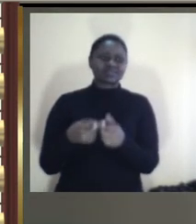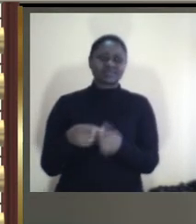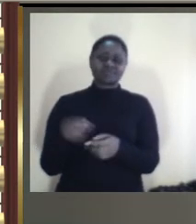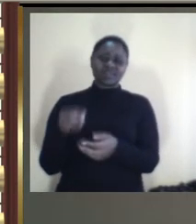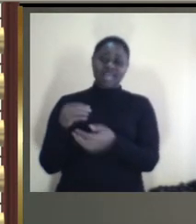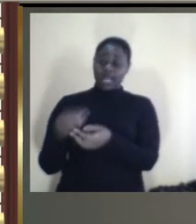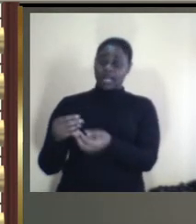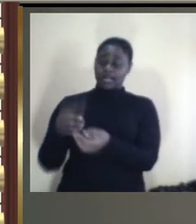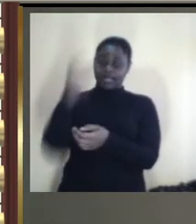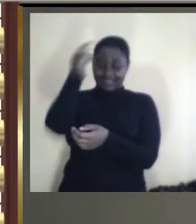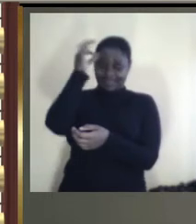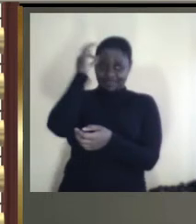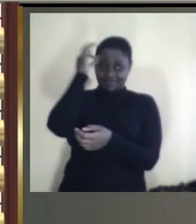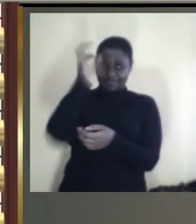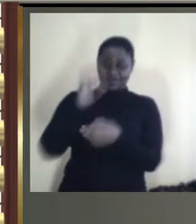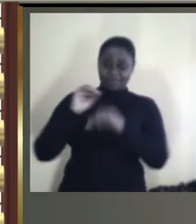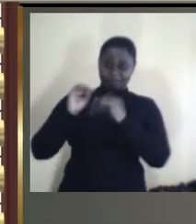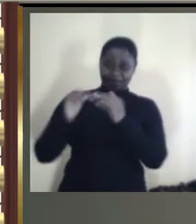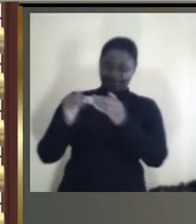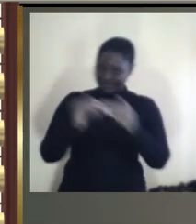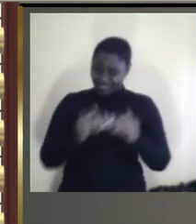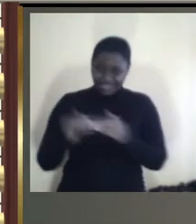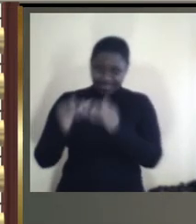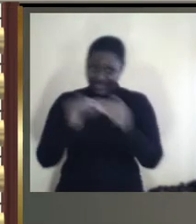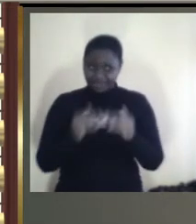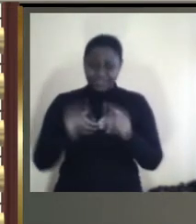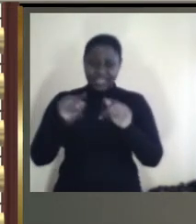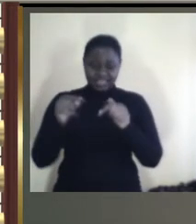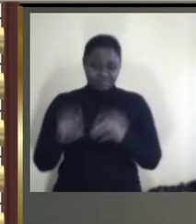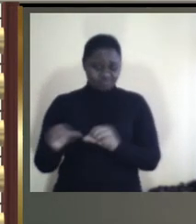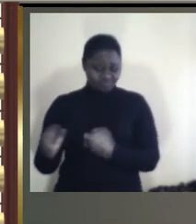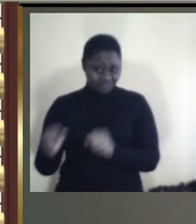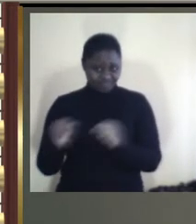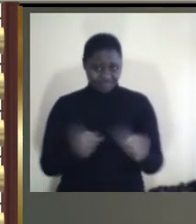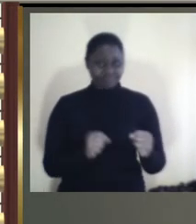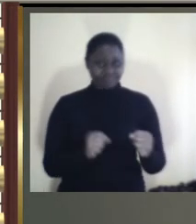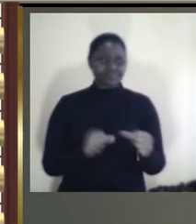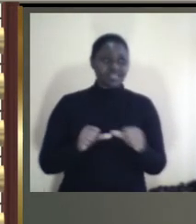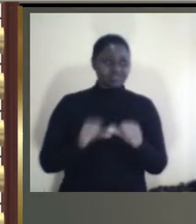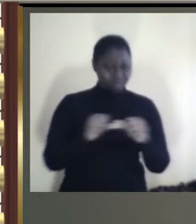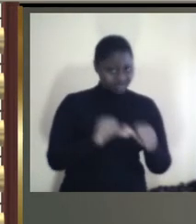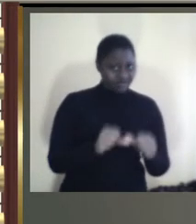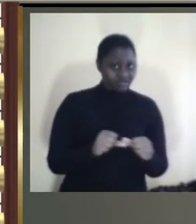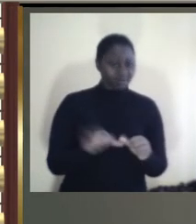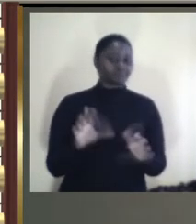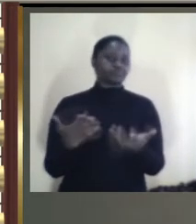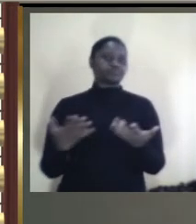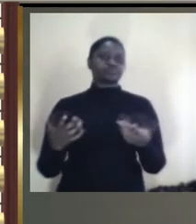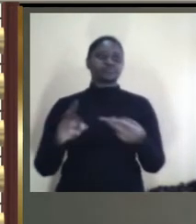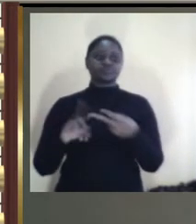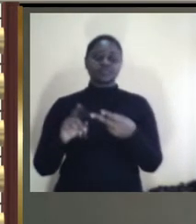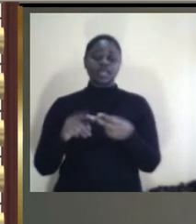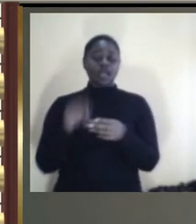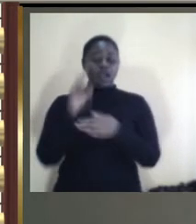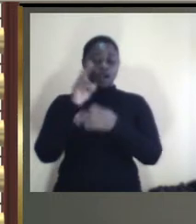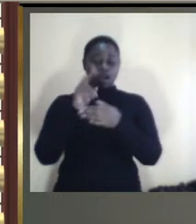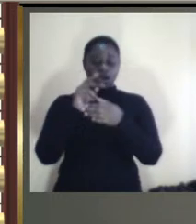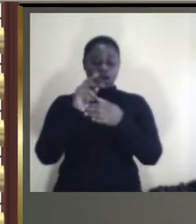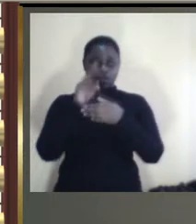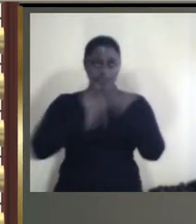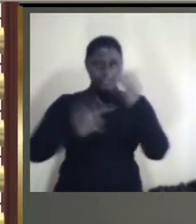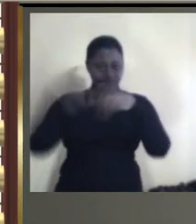caring government, but it cannot be sustained as it is not affordable nor desirable. Honorable